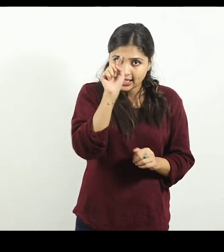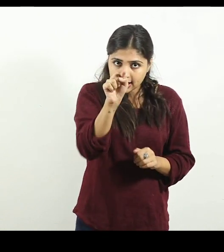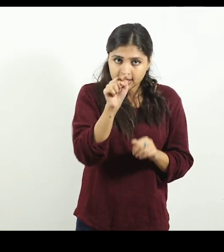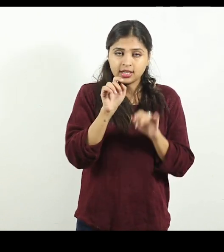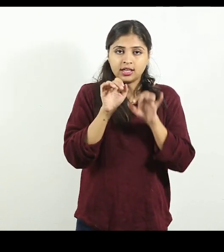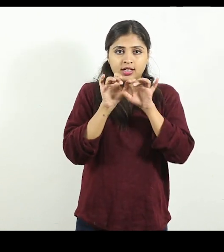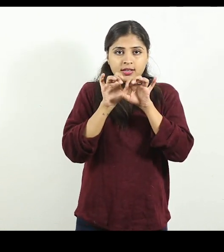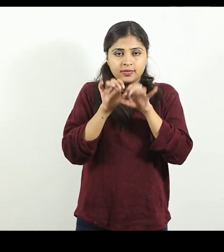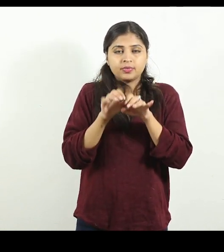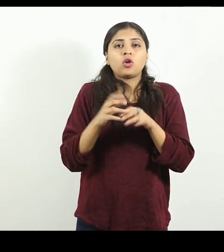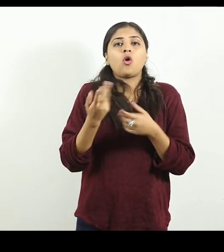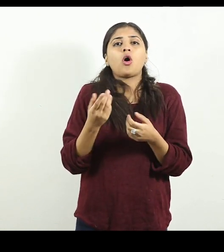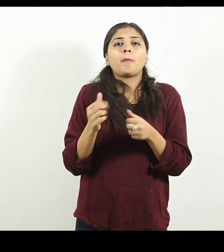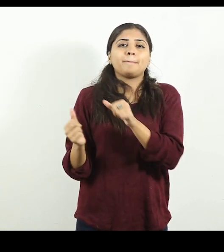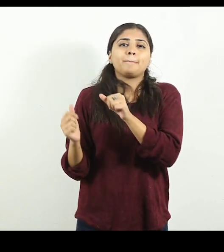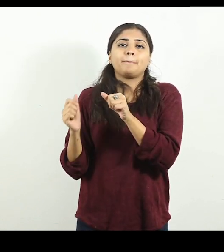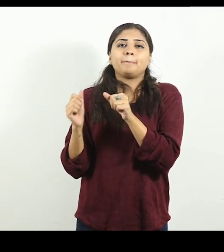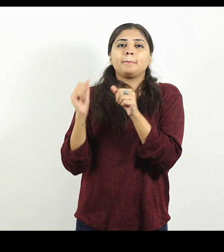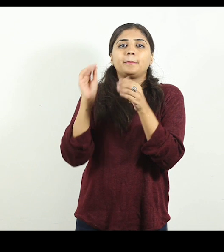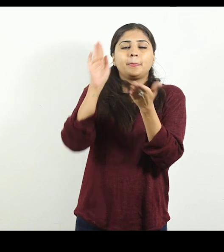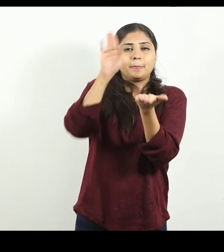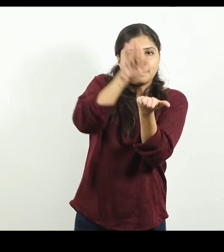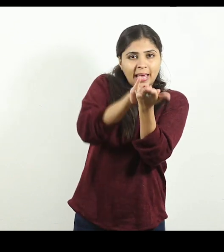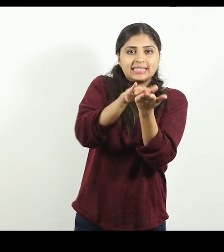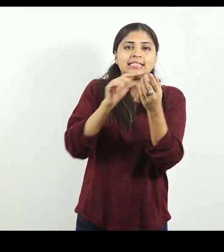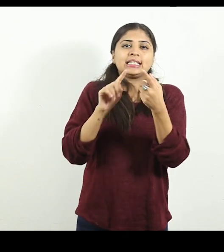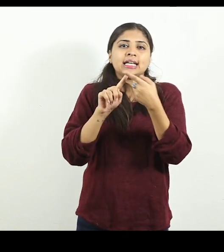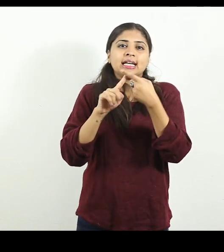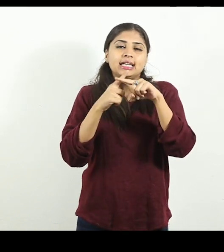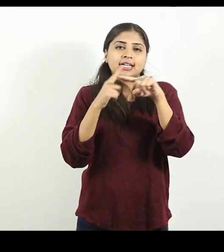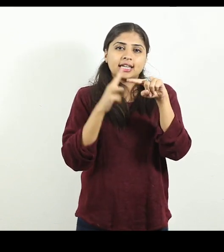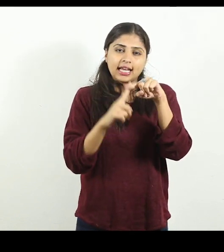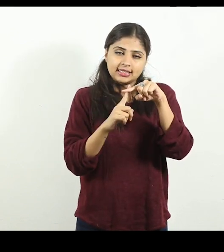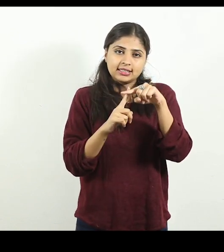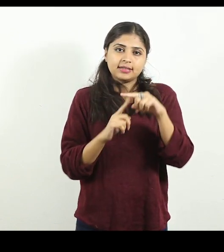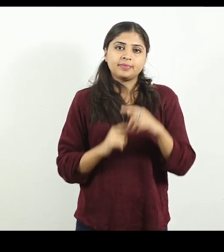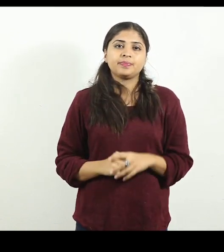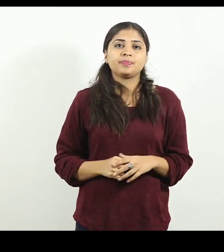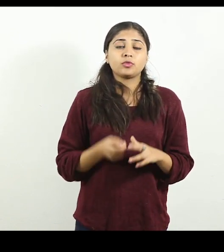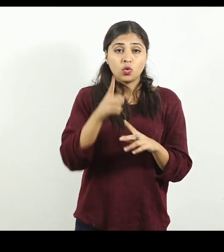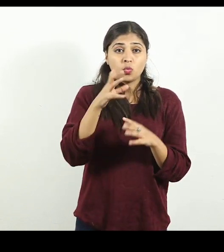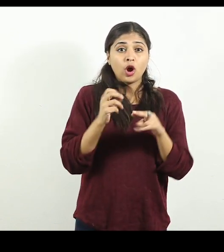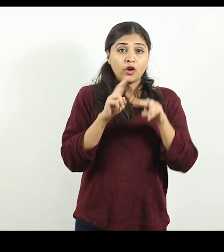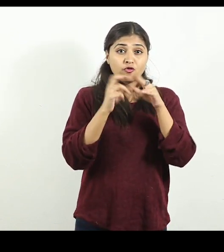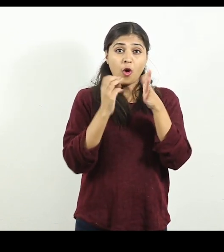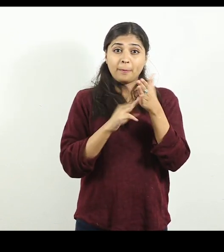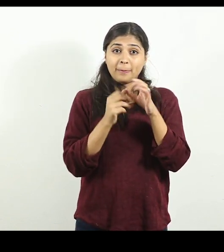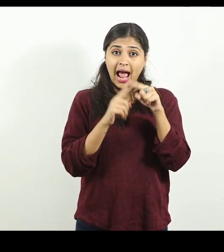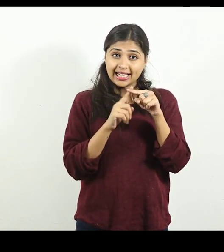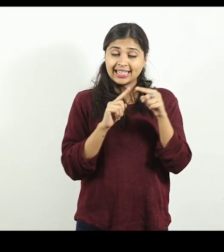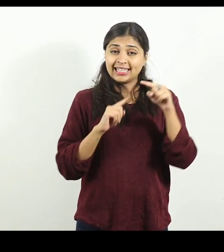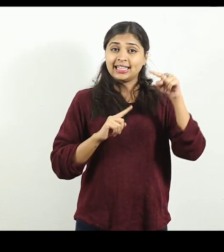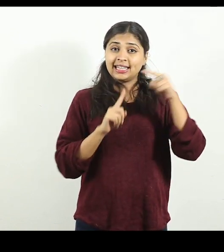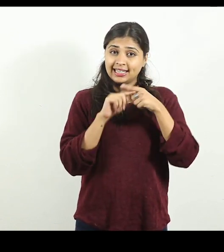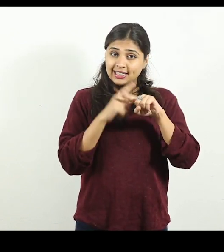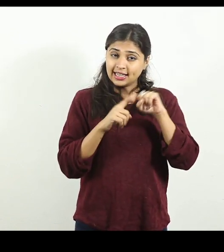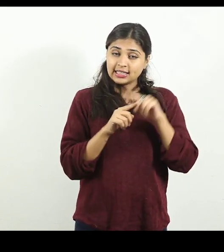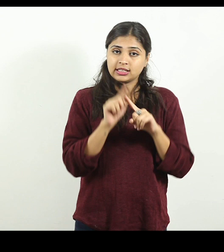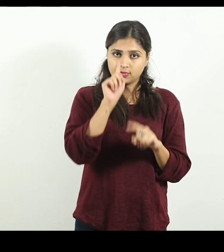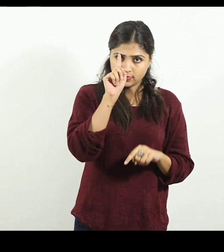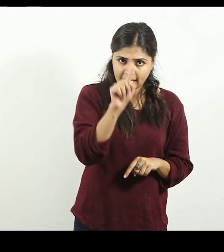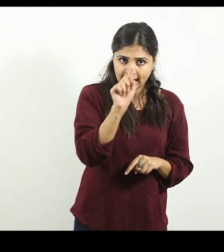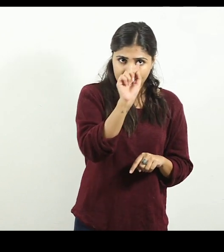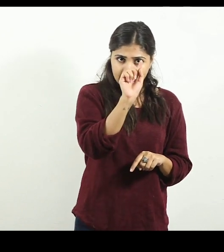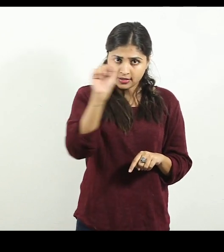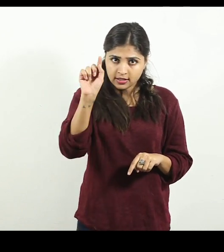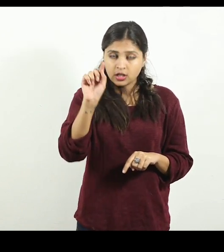and then type or paste text. To format text in the text box, select the text and then use the formatting options in